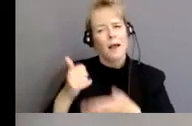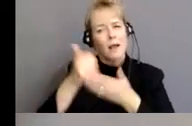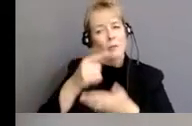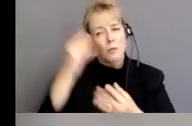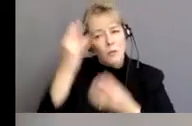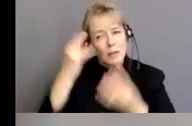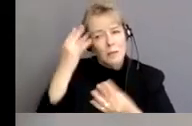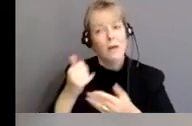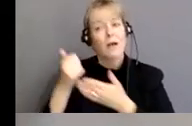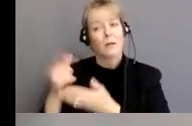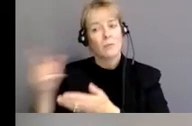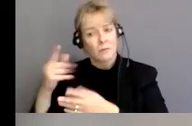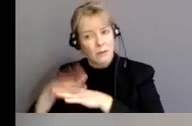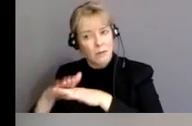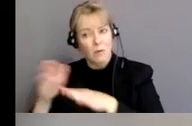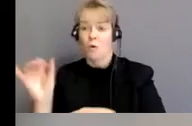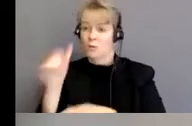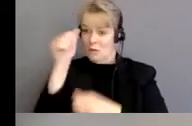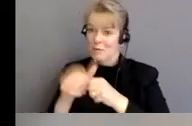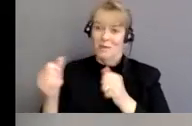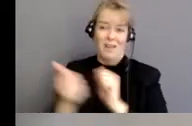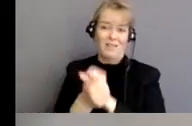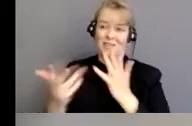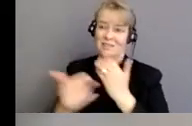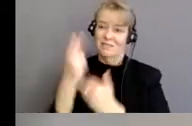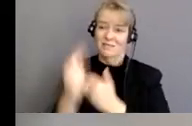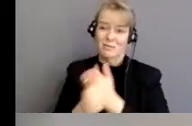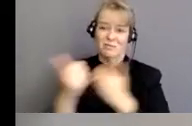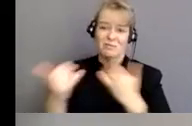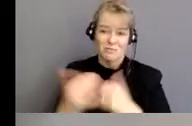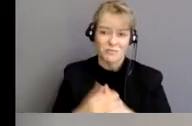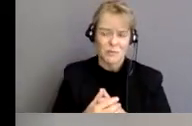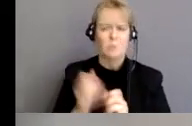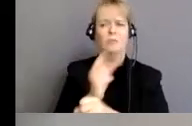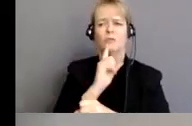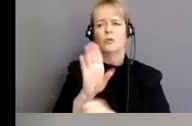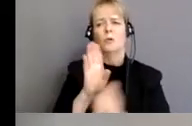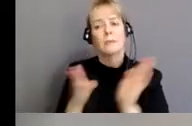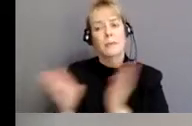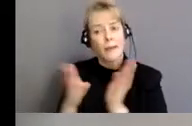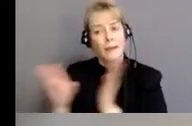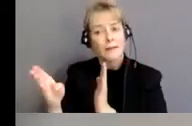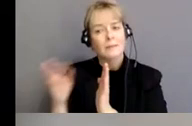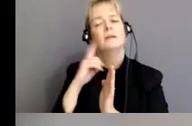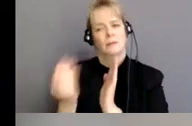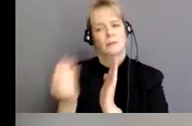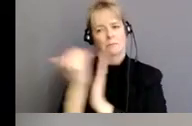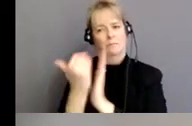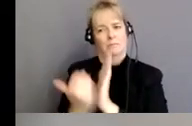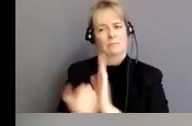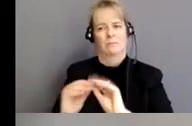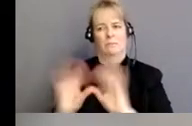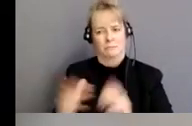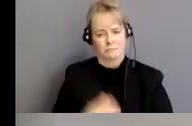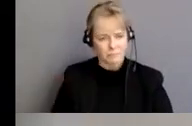how risky things are, right? So you want to ensure that your plan is updated. Now, you've got investments and you